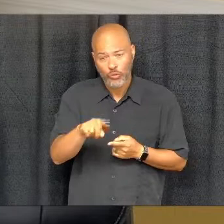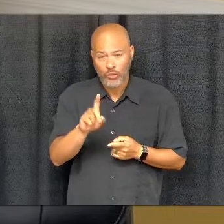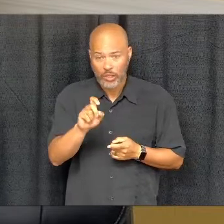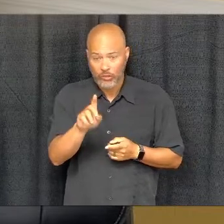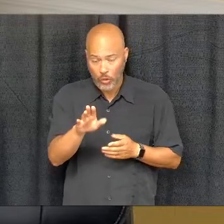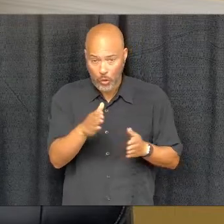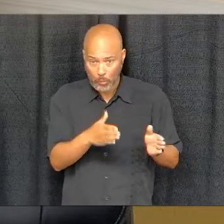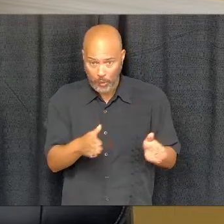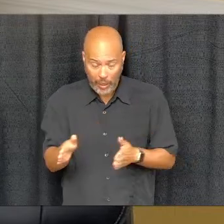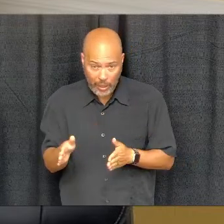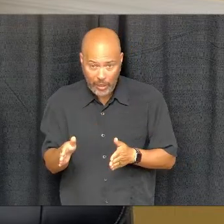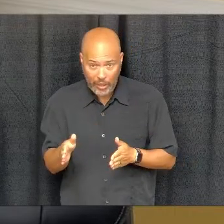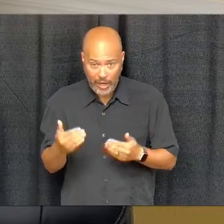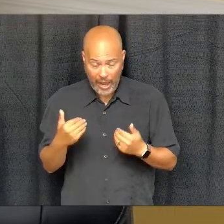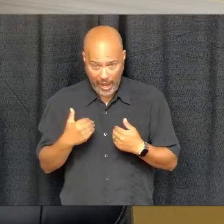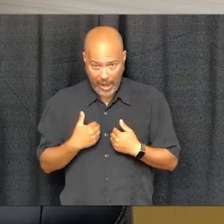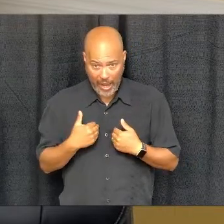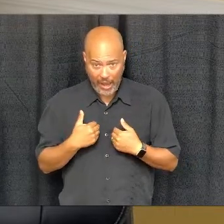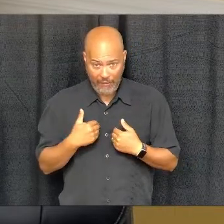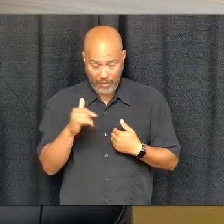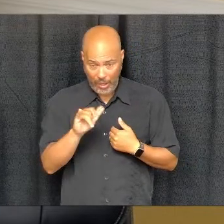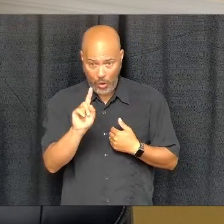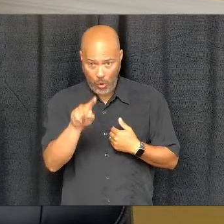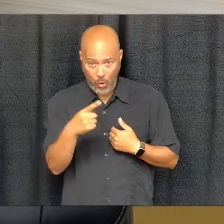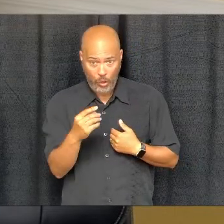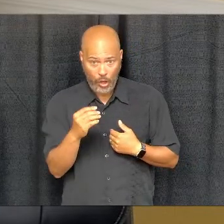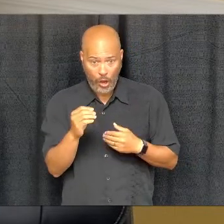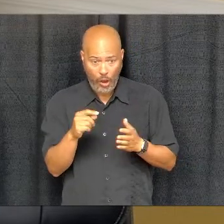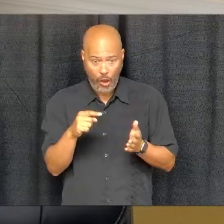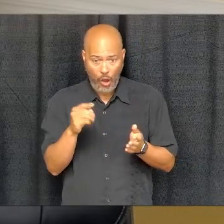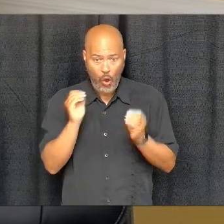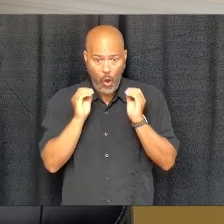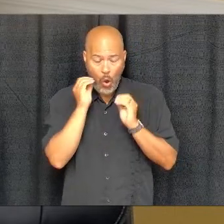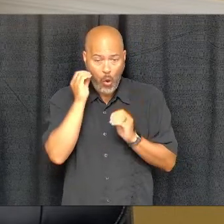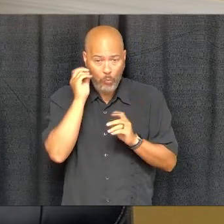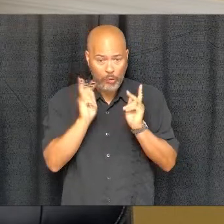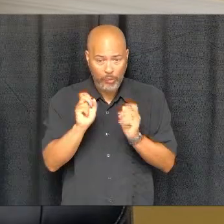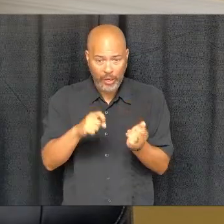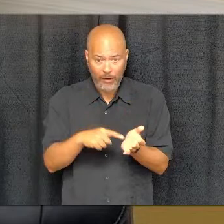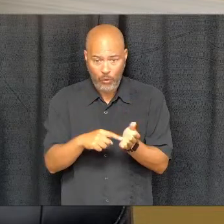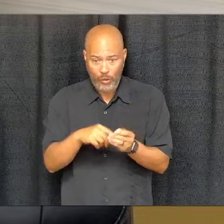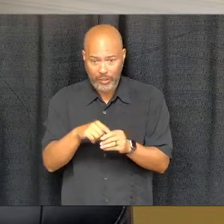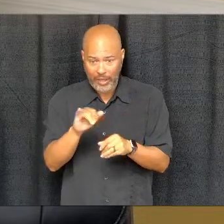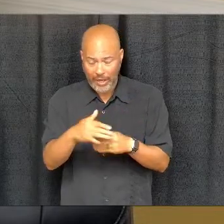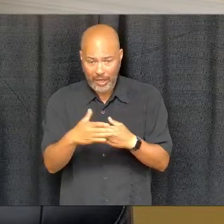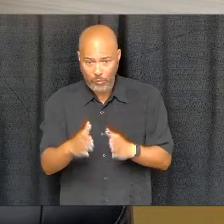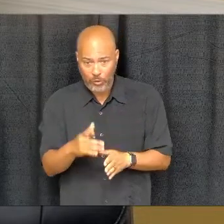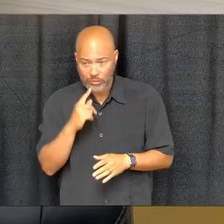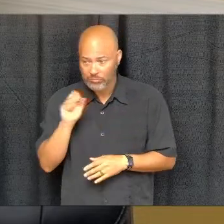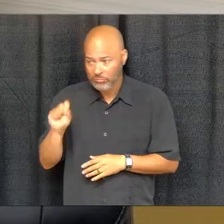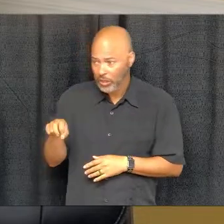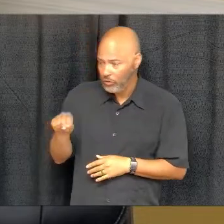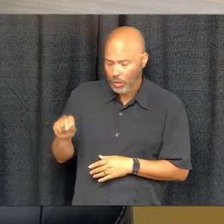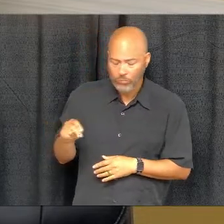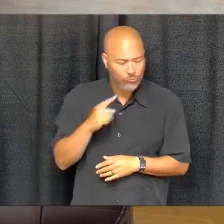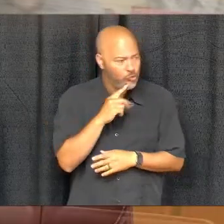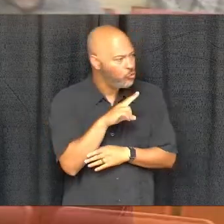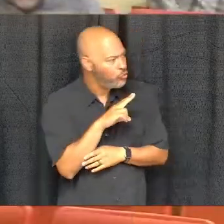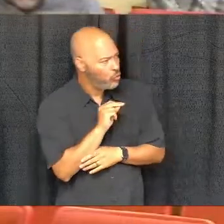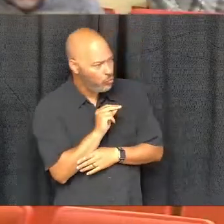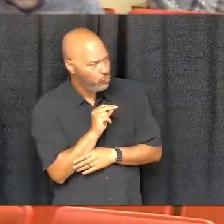plan lay out that only affordable homes will be built in that neighborhood? Yes or no? No.